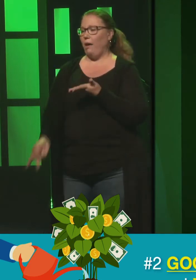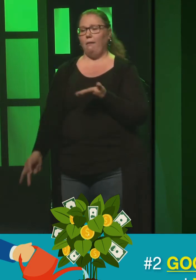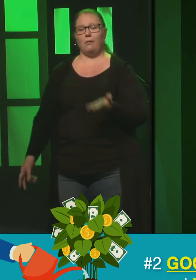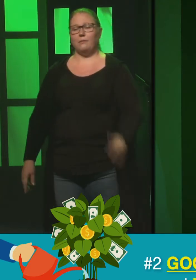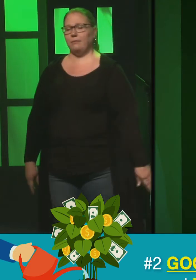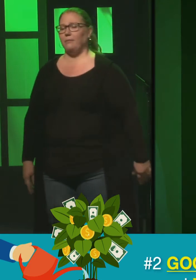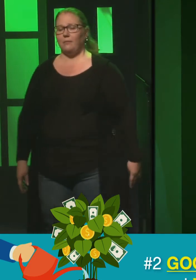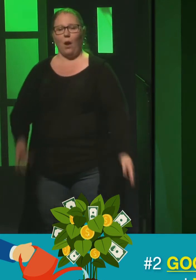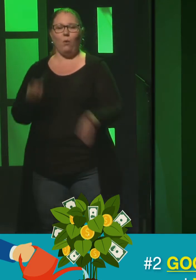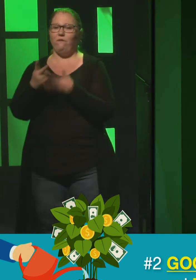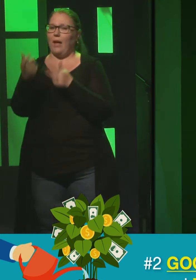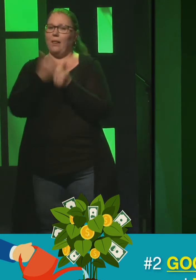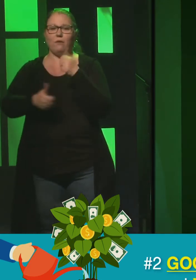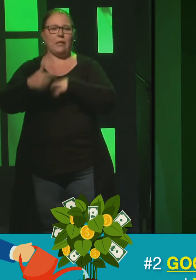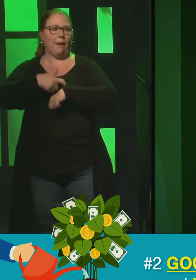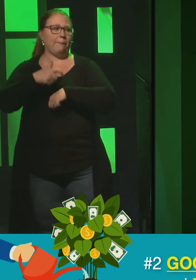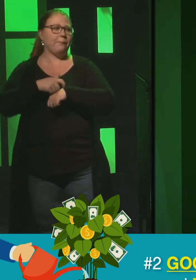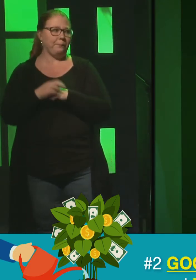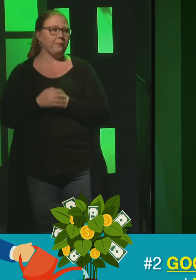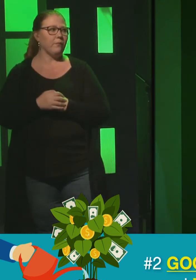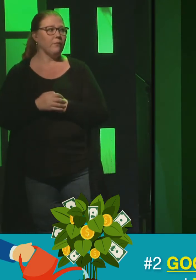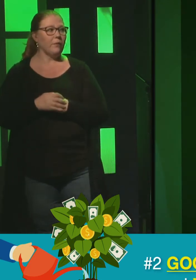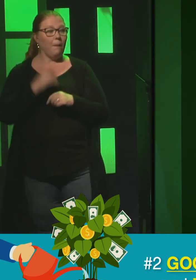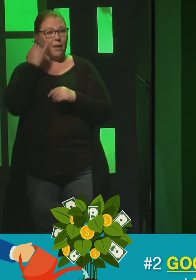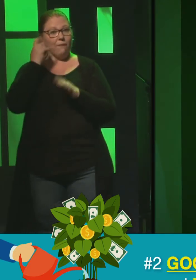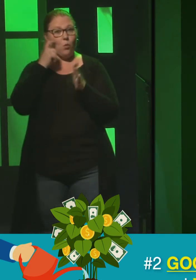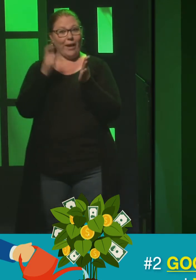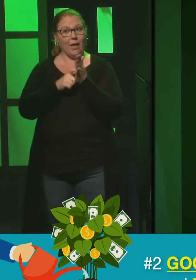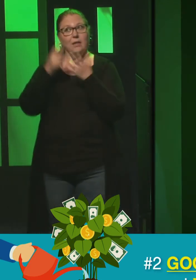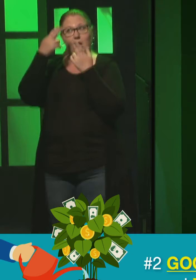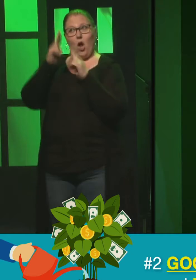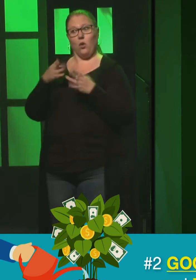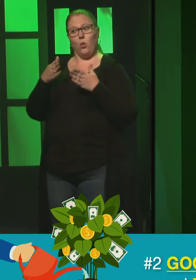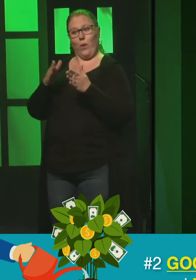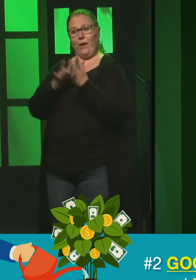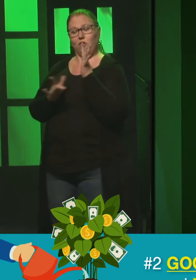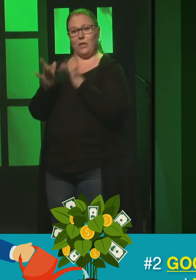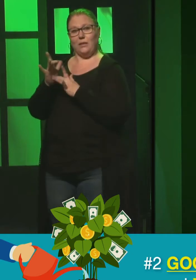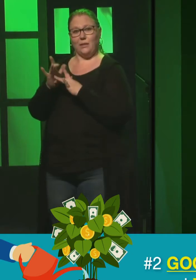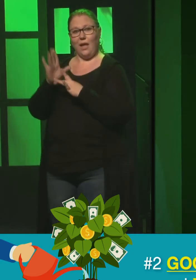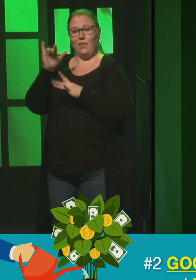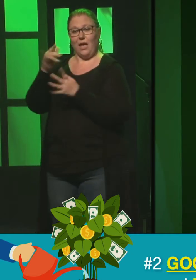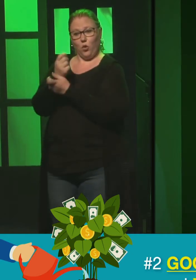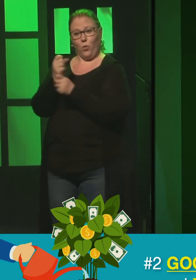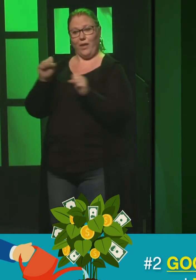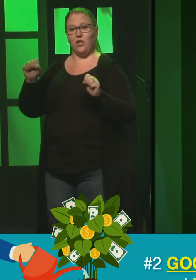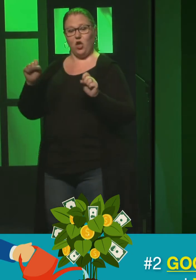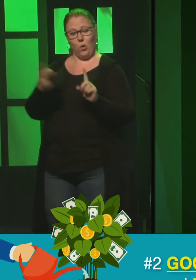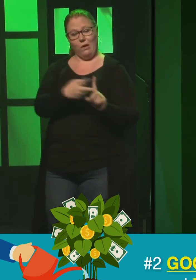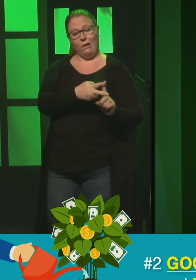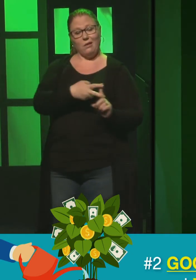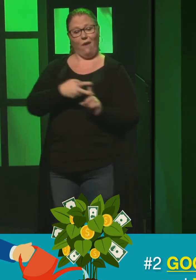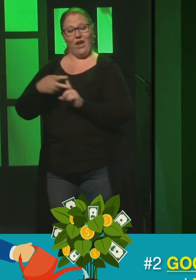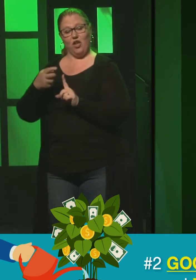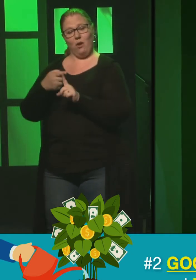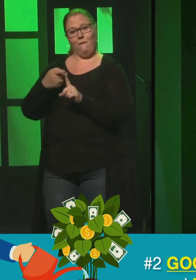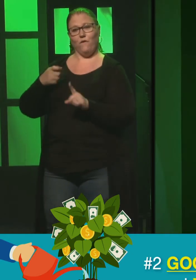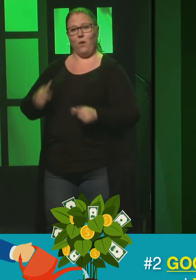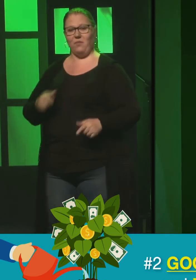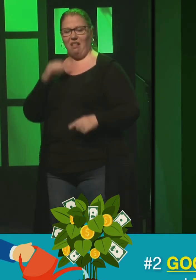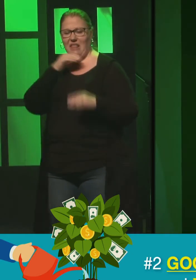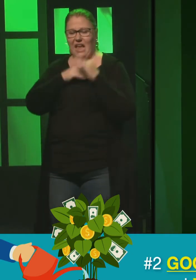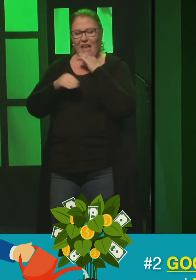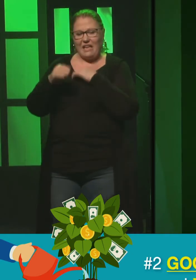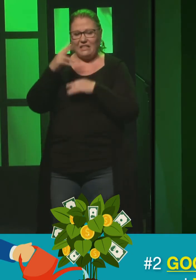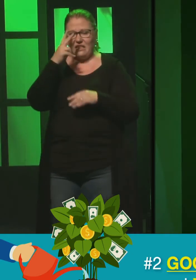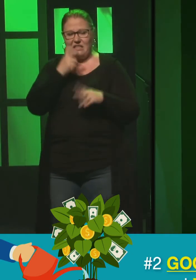will fail you every time. But if you recognize and honor the way of Jesus as a rescue, as a salvation from the lies and the